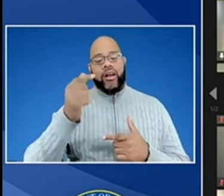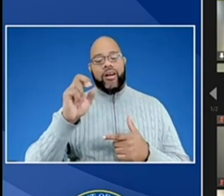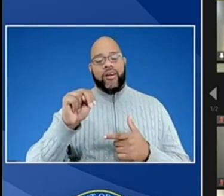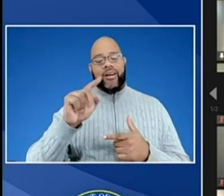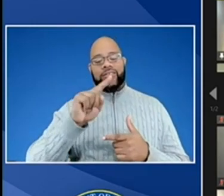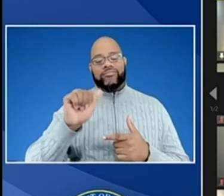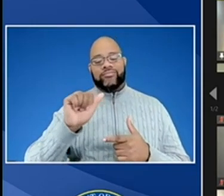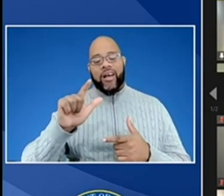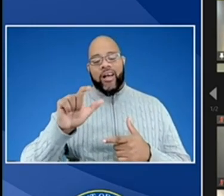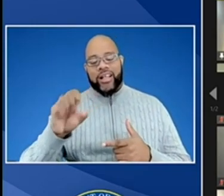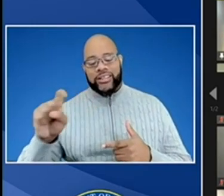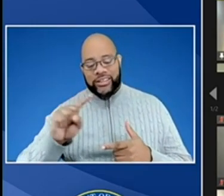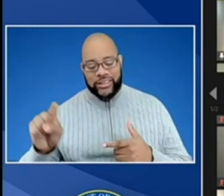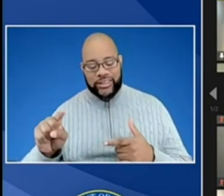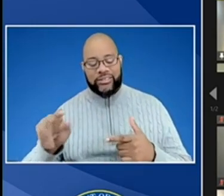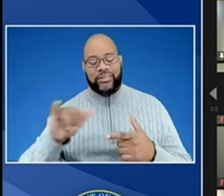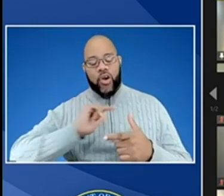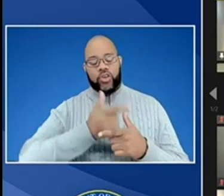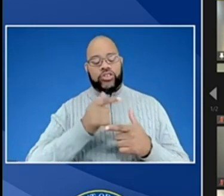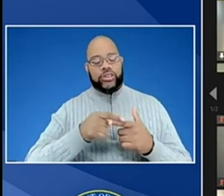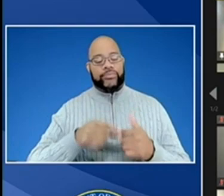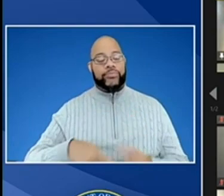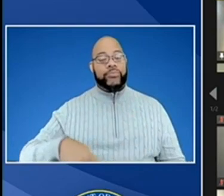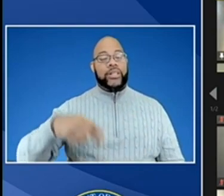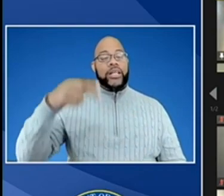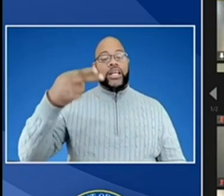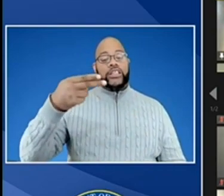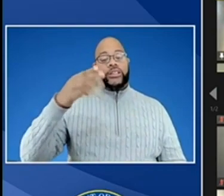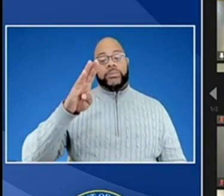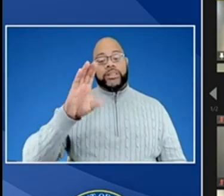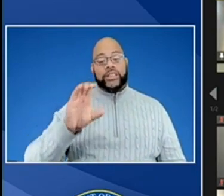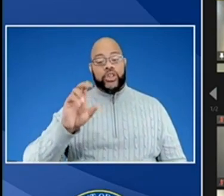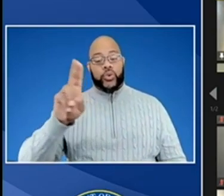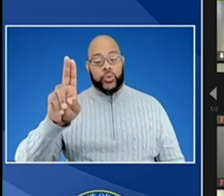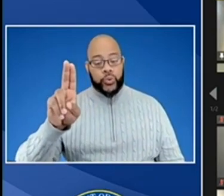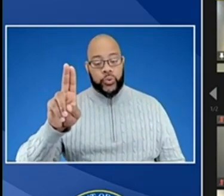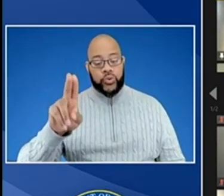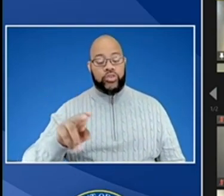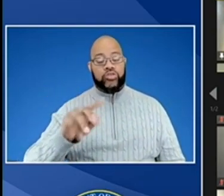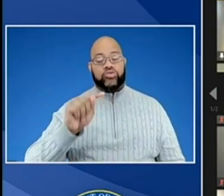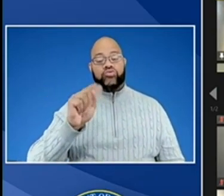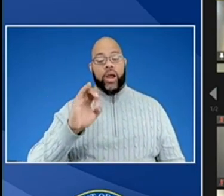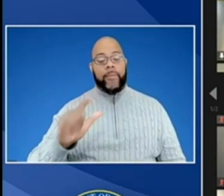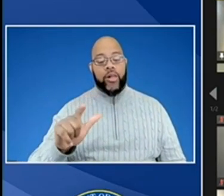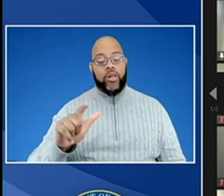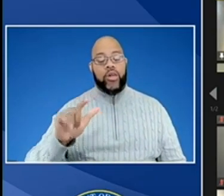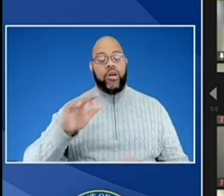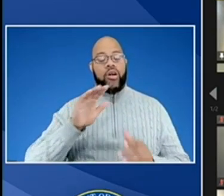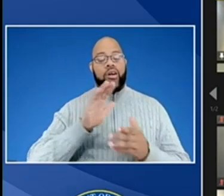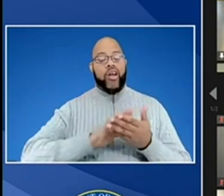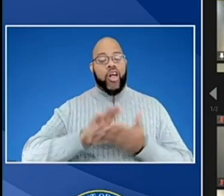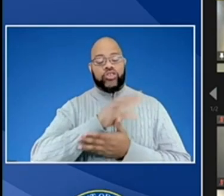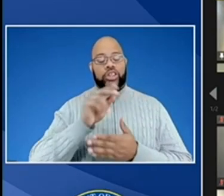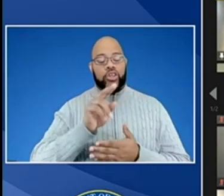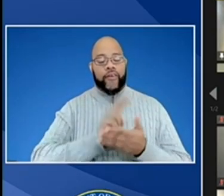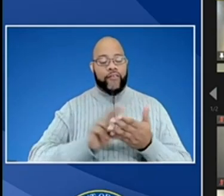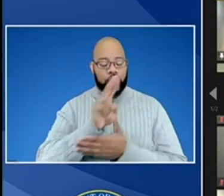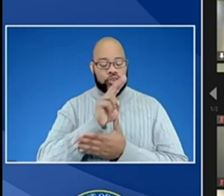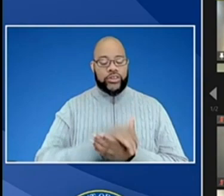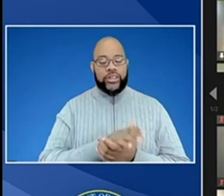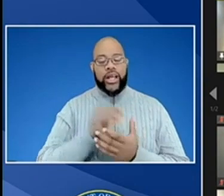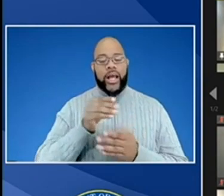Okay. Historically Black colleges and universities, tribal colleges and universities,